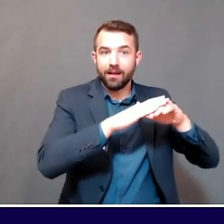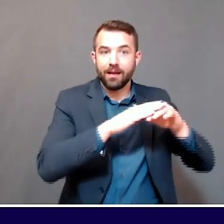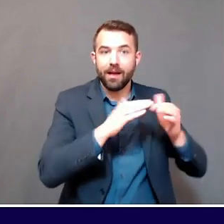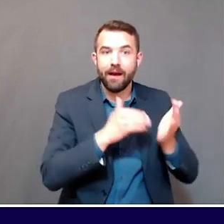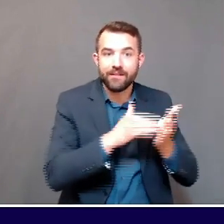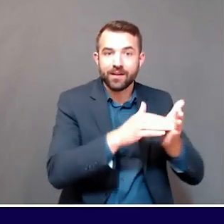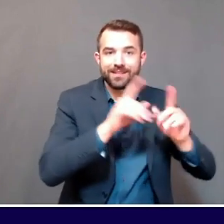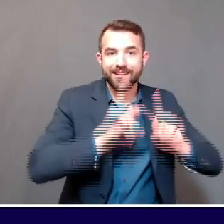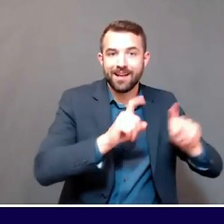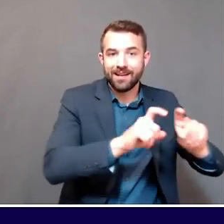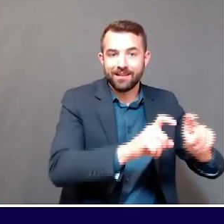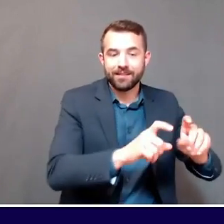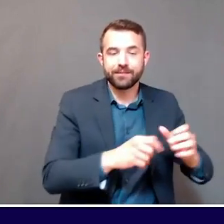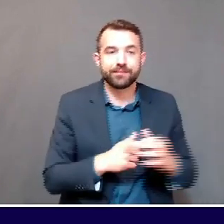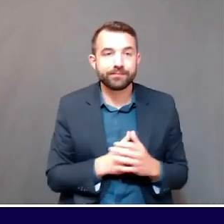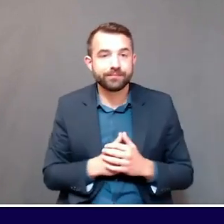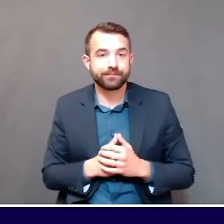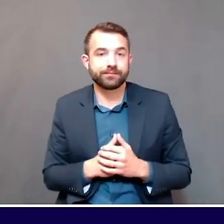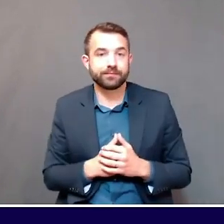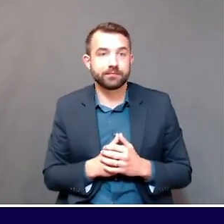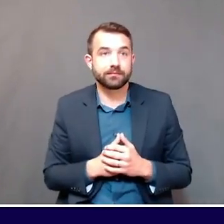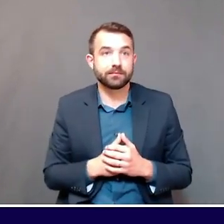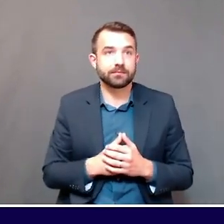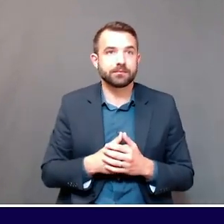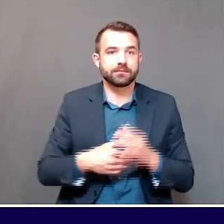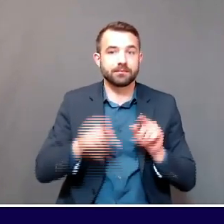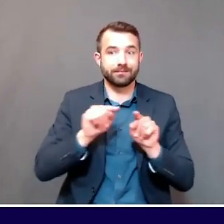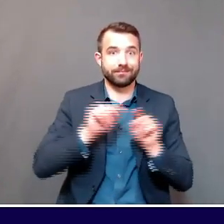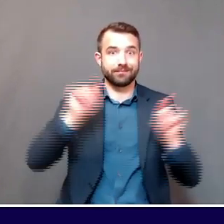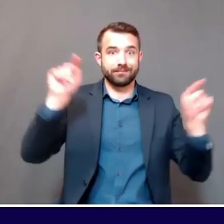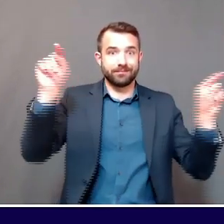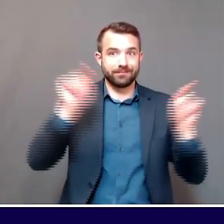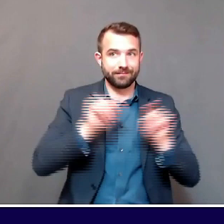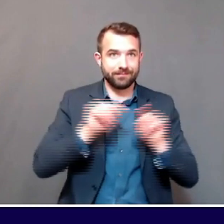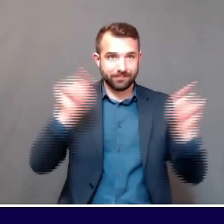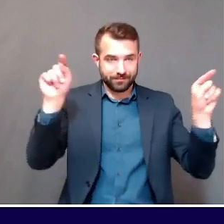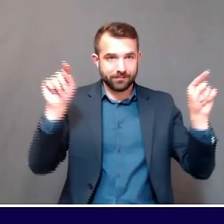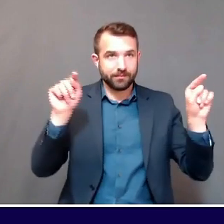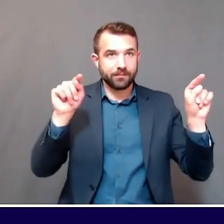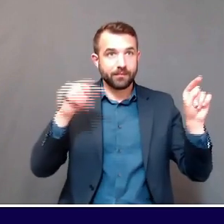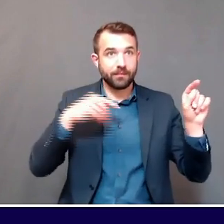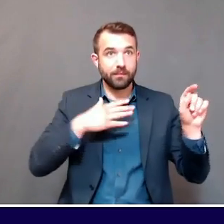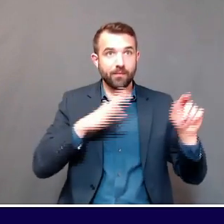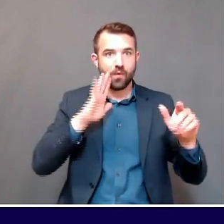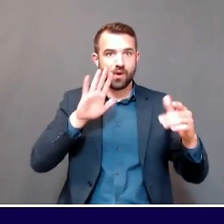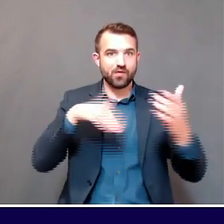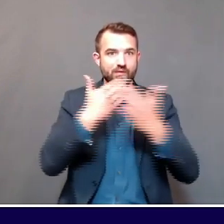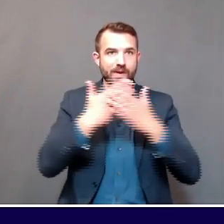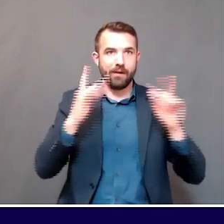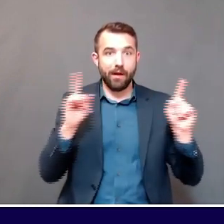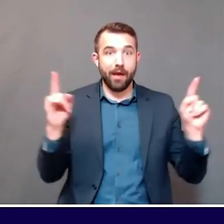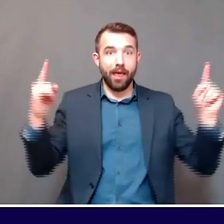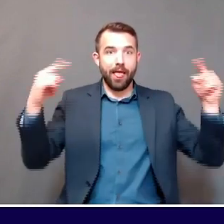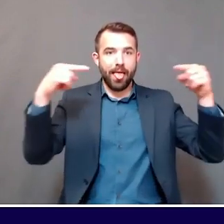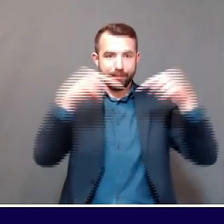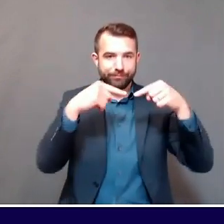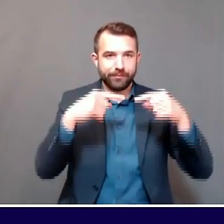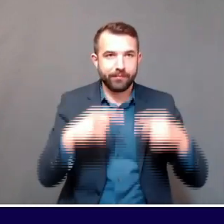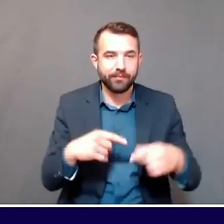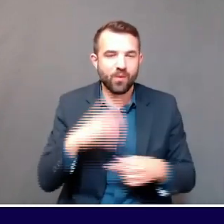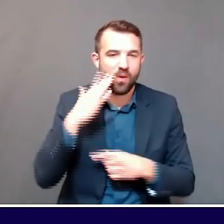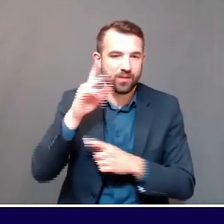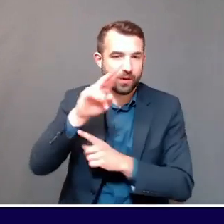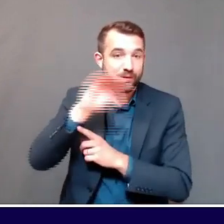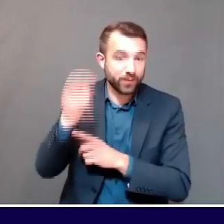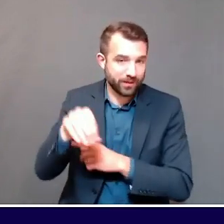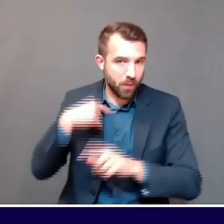of those are going to be necessary in order to get us to that 2% or so threshold mark that I'm really